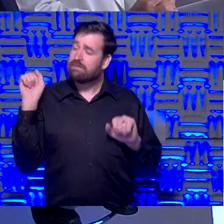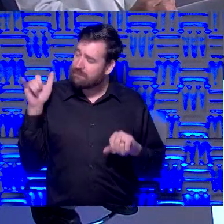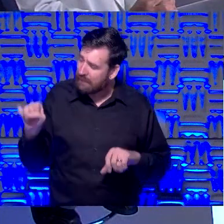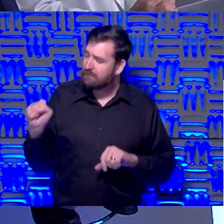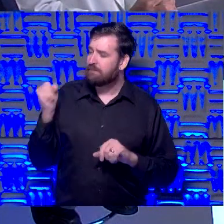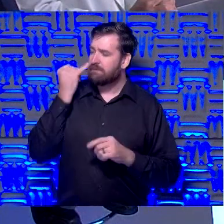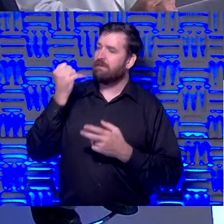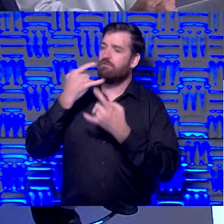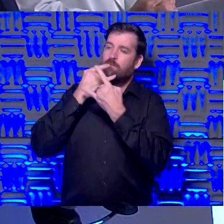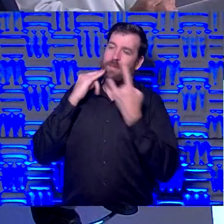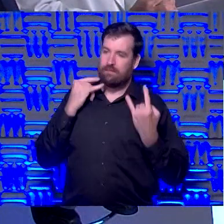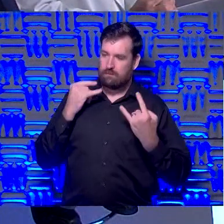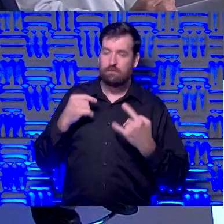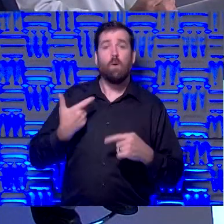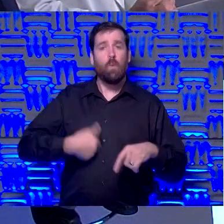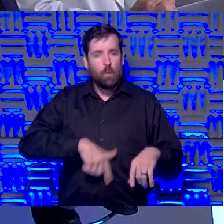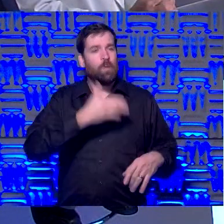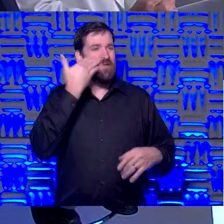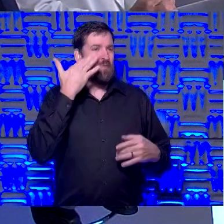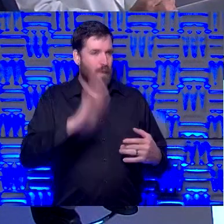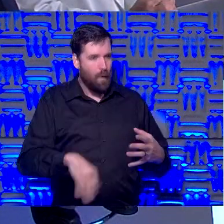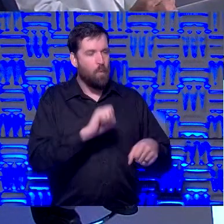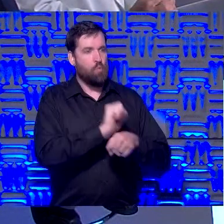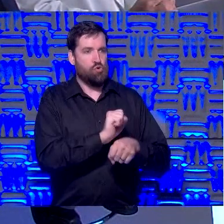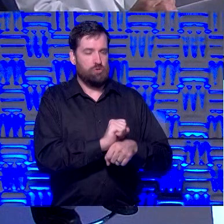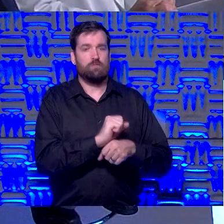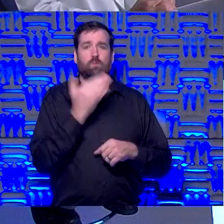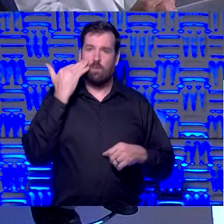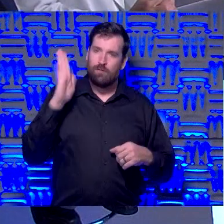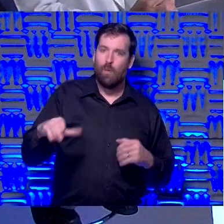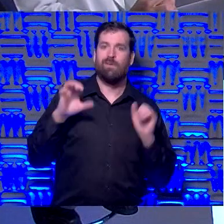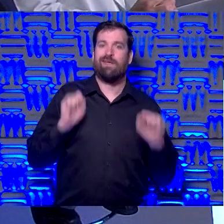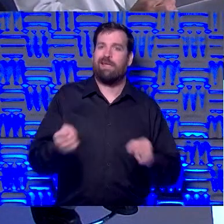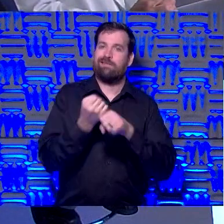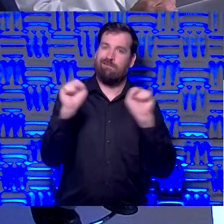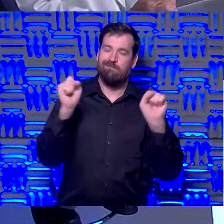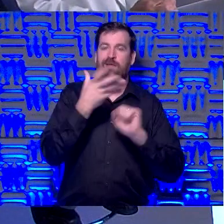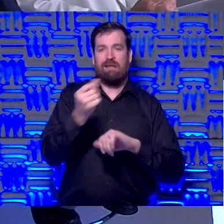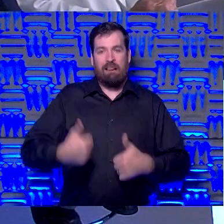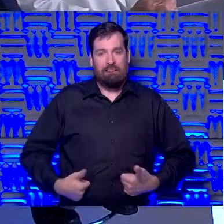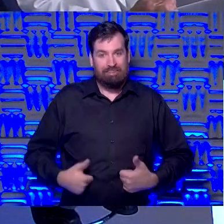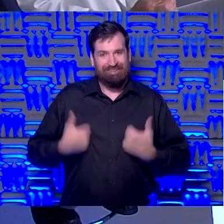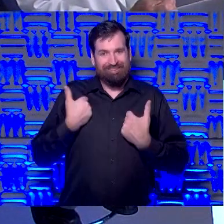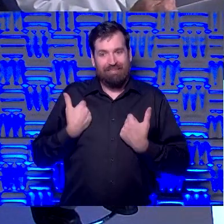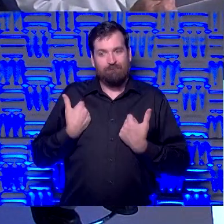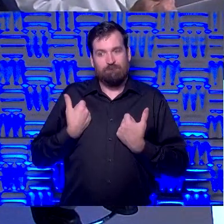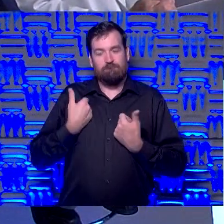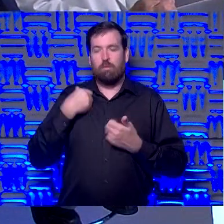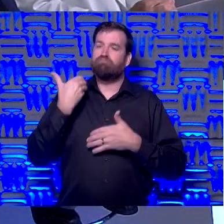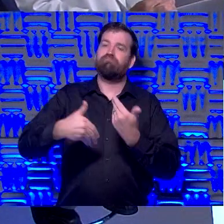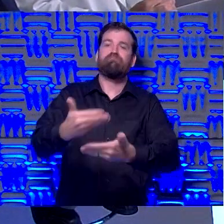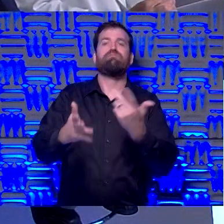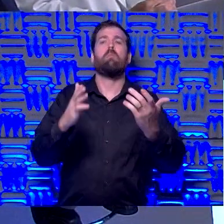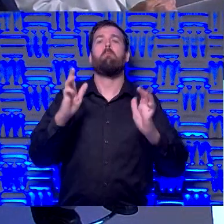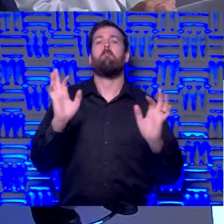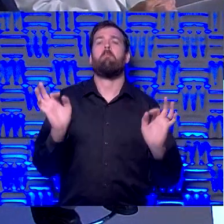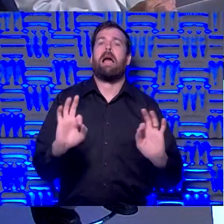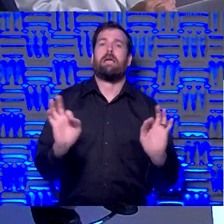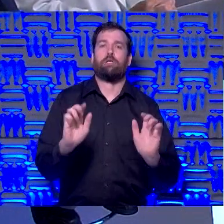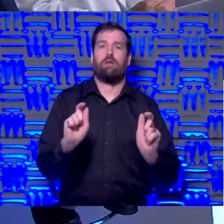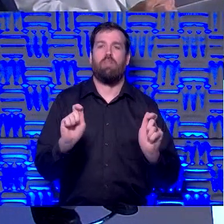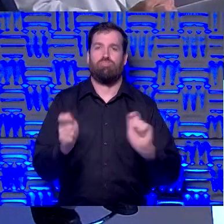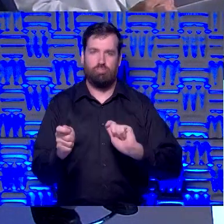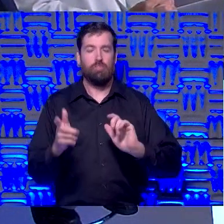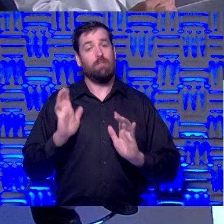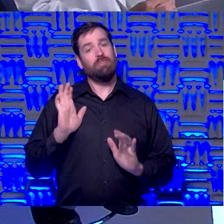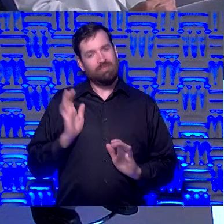Yeah. It makes all the So we difference. know it works, and we know we can be safe, and we know we can live our lives and be safe with minor modifications. So Yeah, and it is